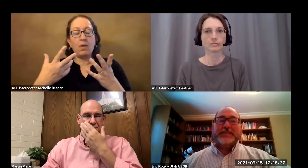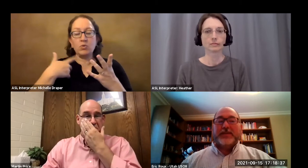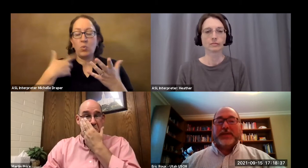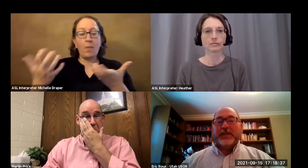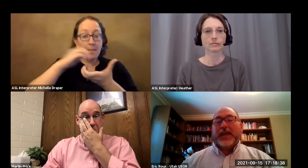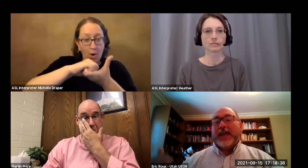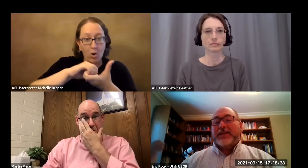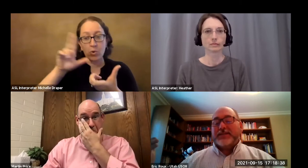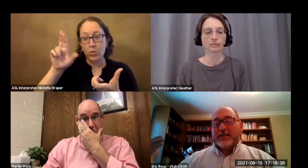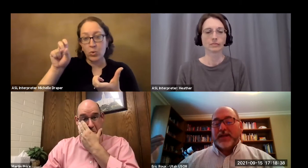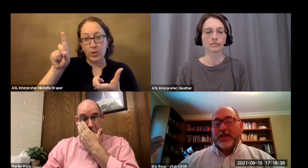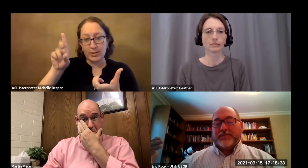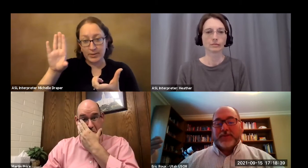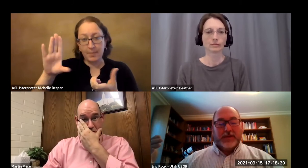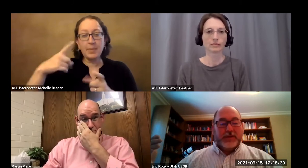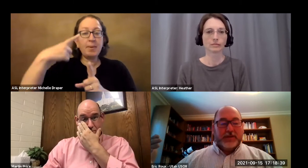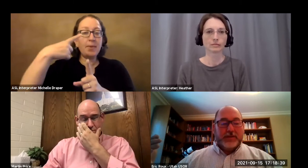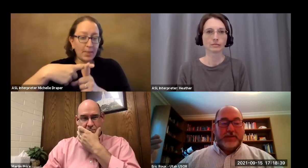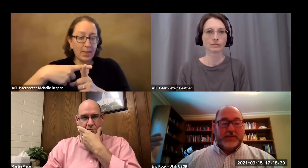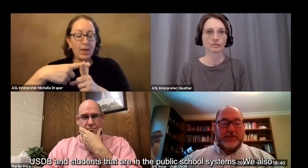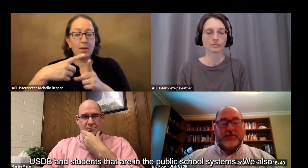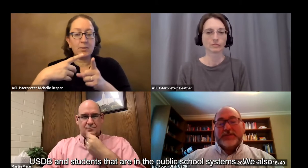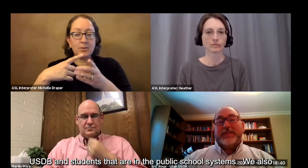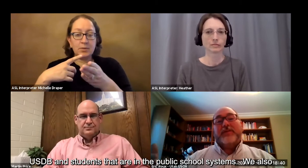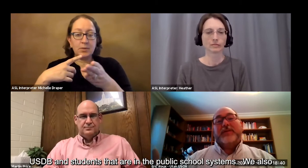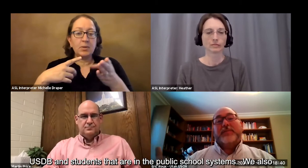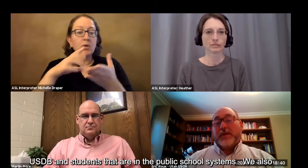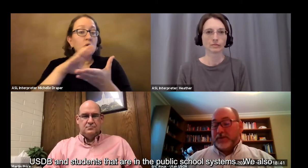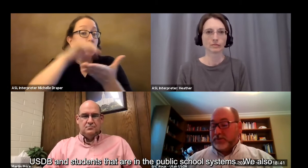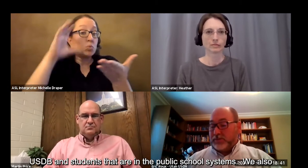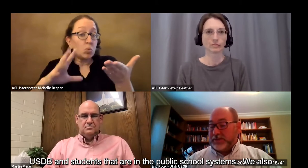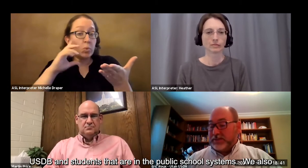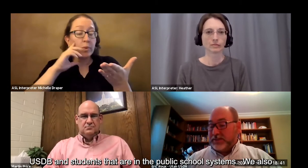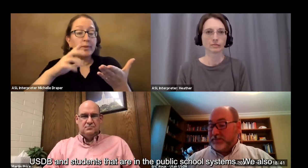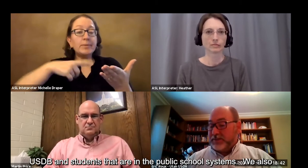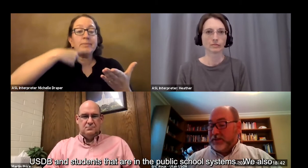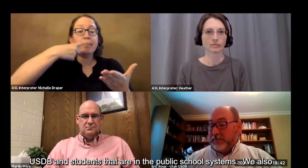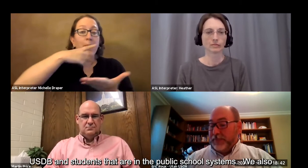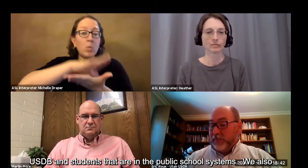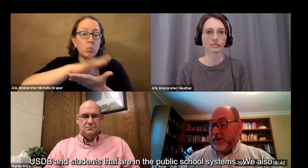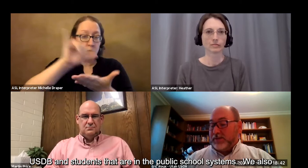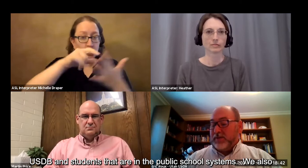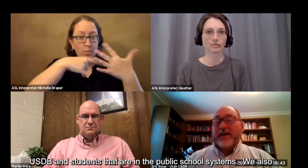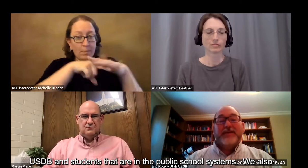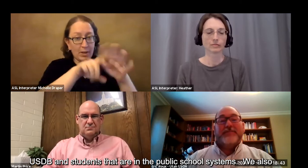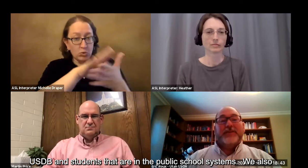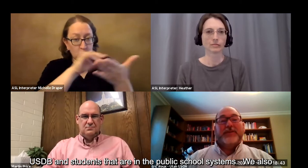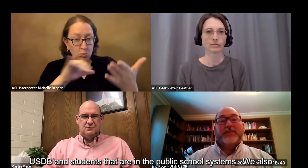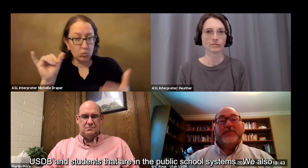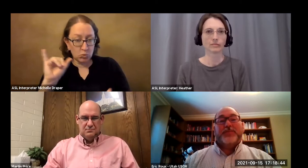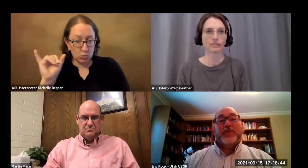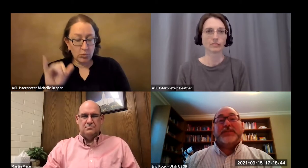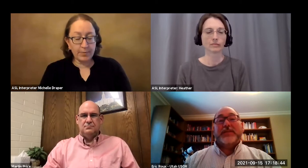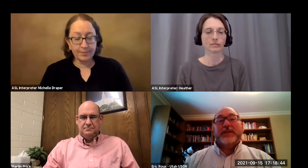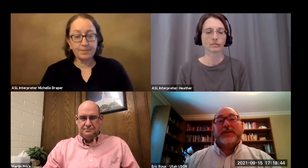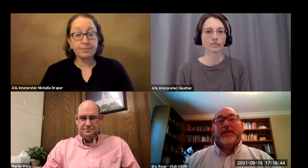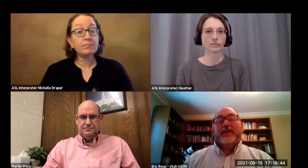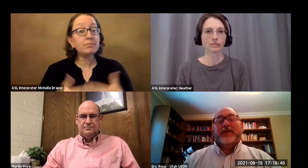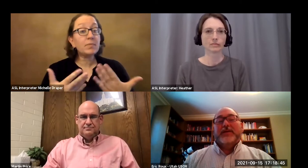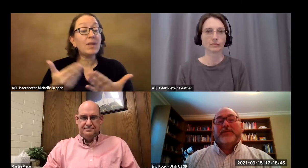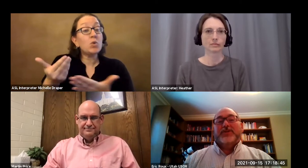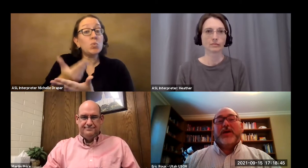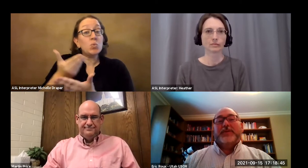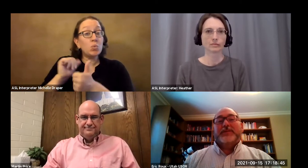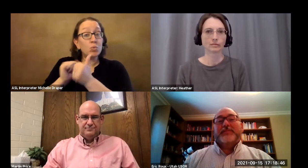both USDB and students that are in the public school systems. We also have a new sports